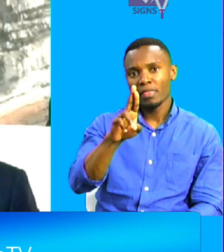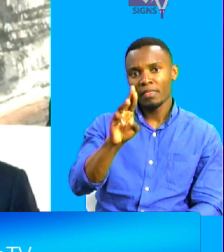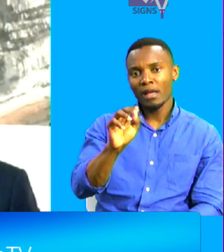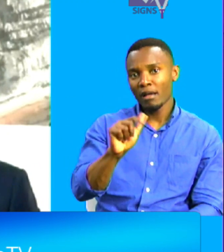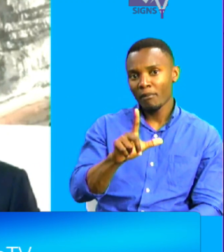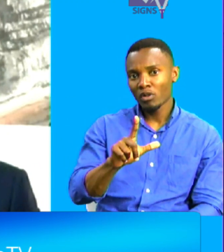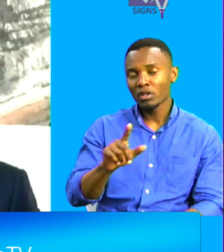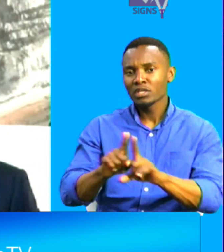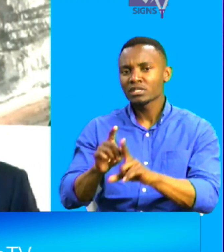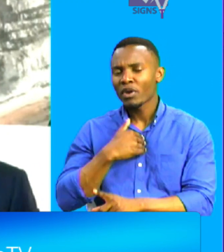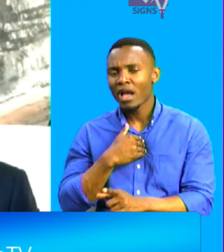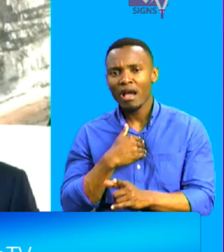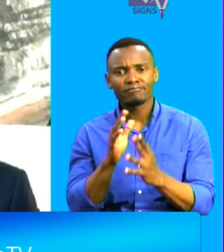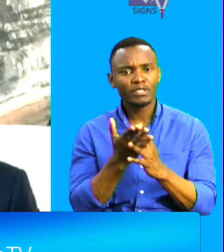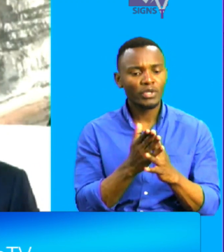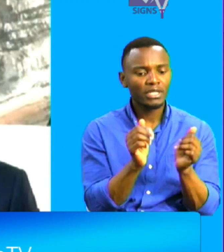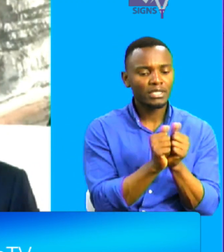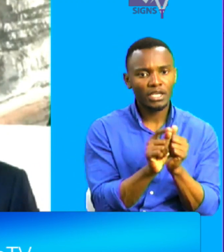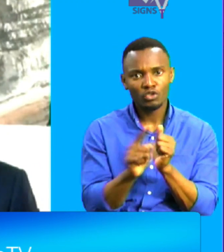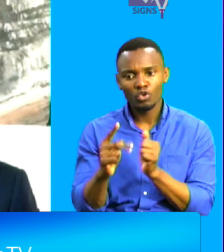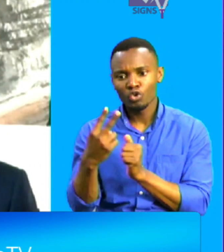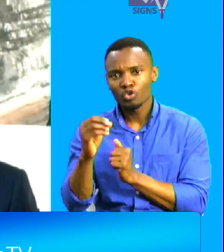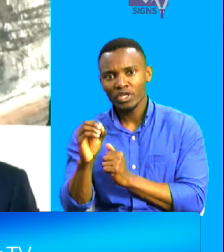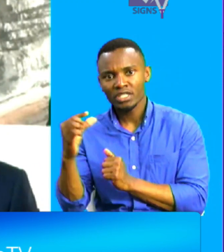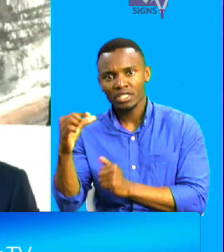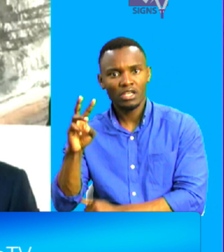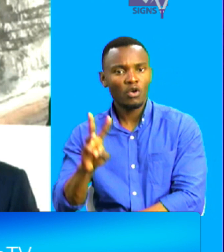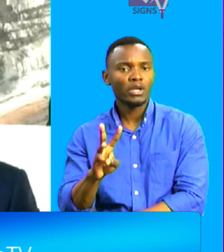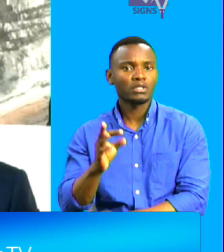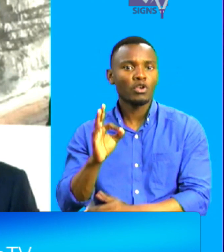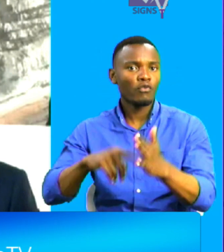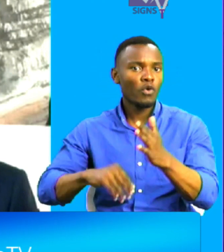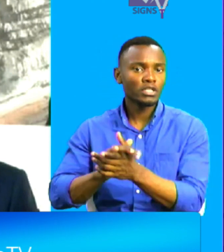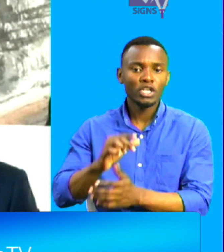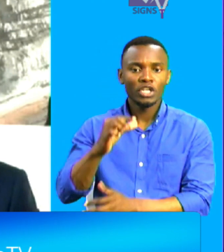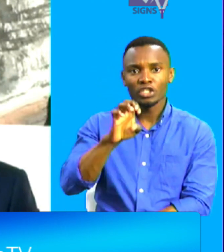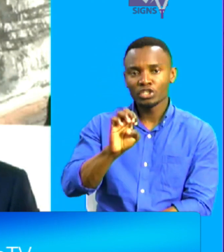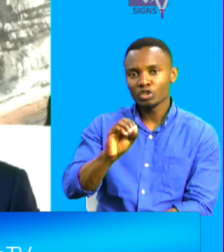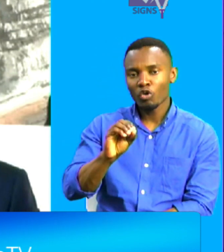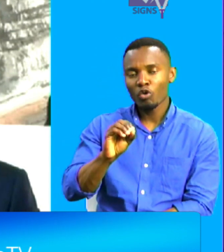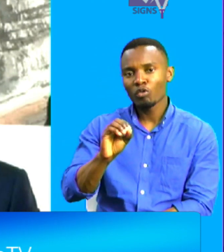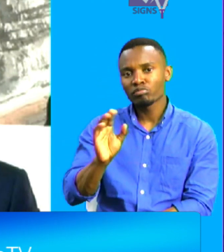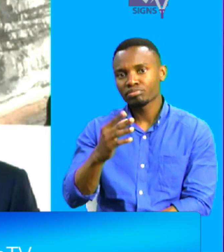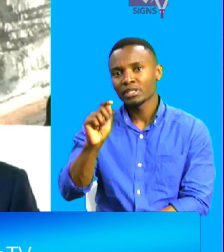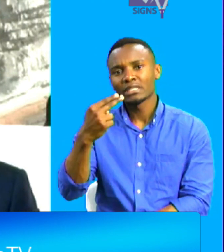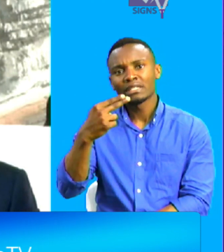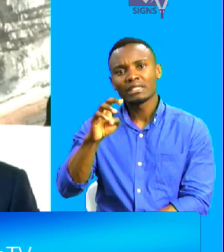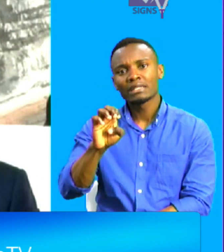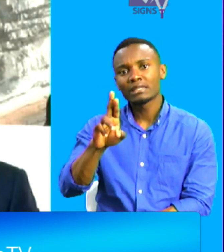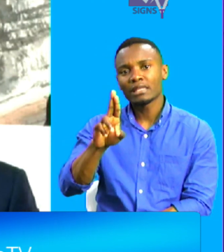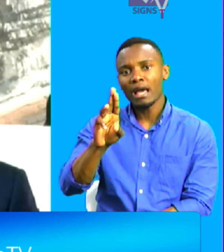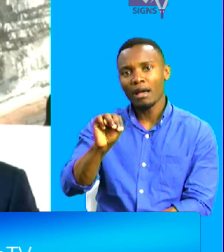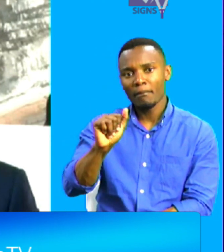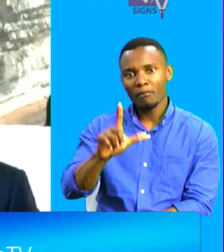between 10 and 20 gigawatts of geothermal energy potential. We